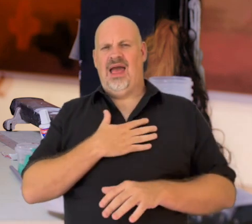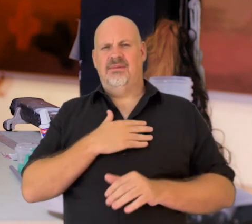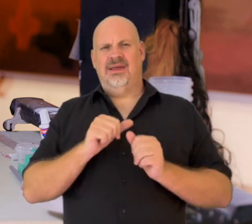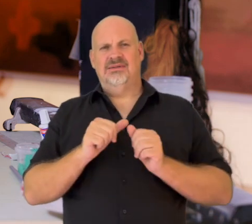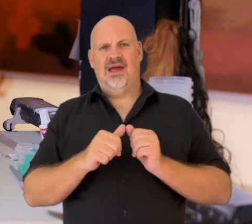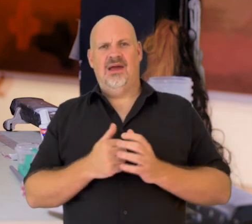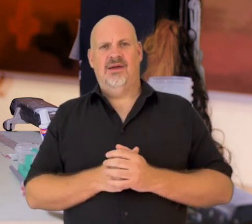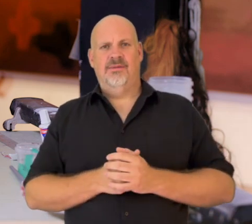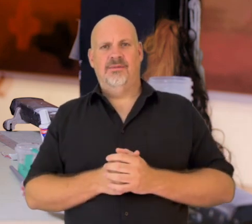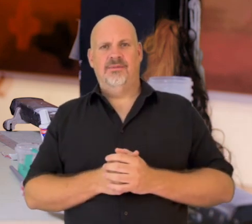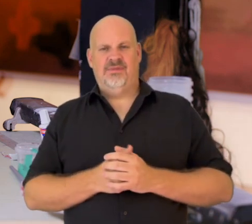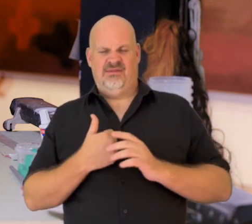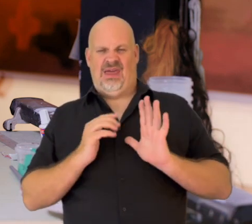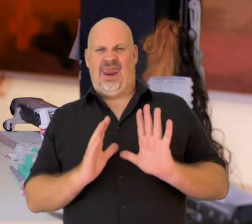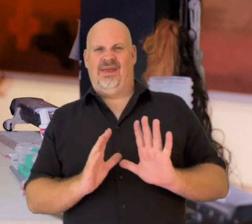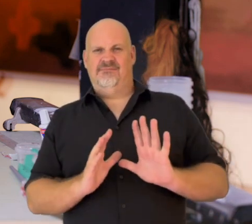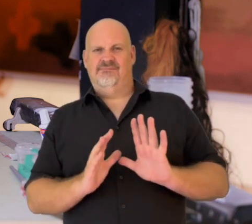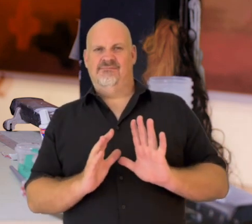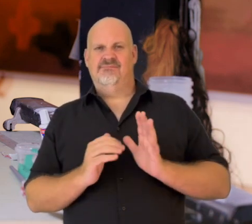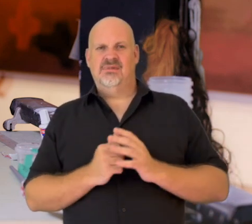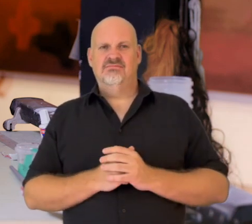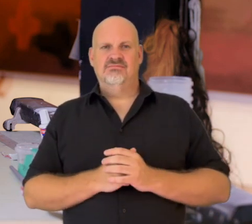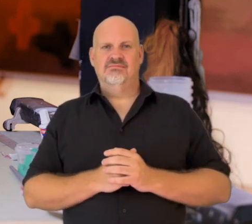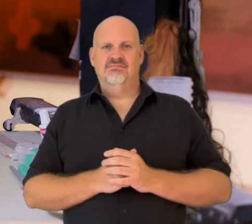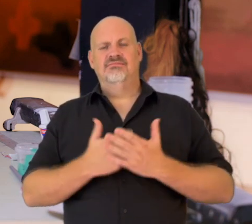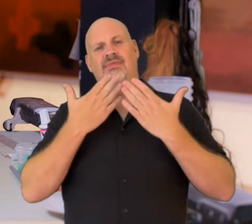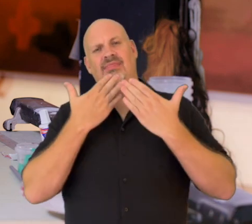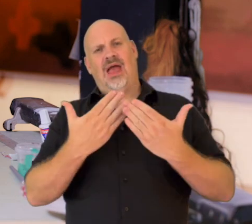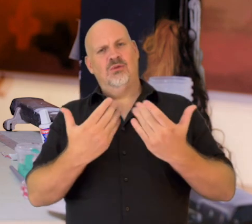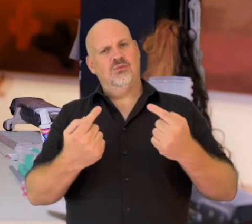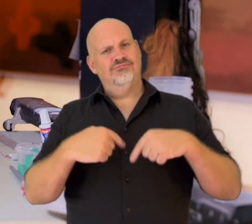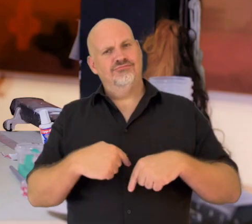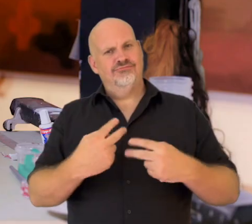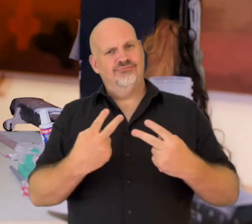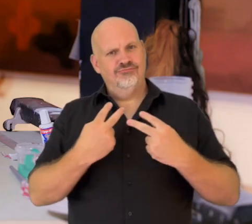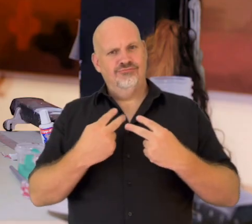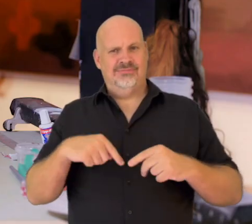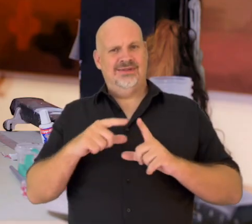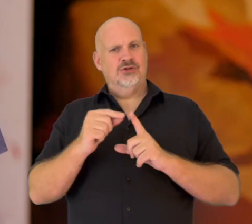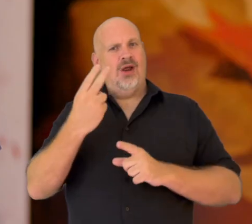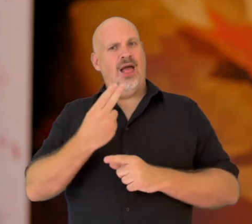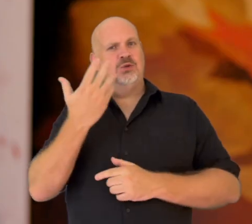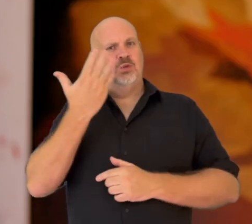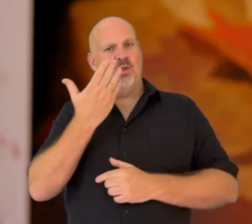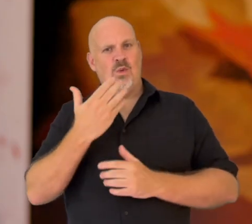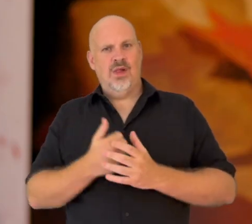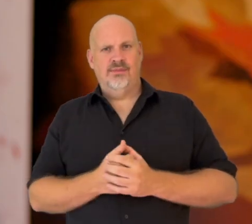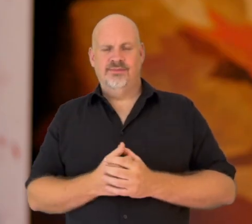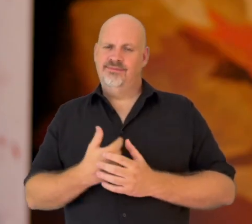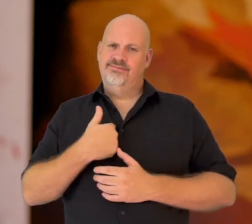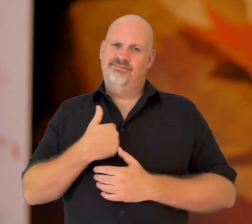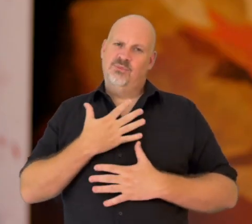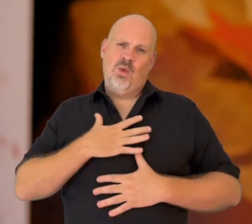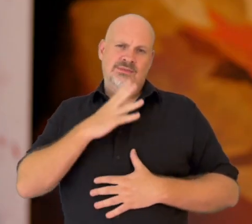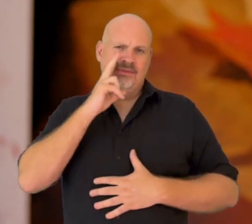But I think that's where I'm going to leave it. Thank you very much for joining me on the Digital Art School. We'd love to see